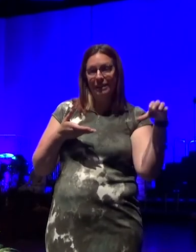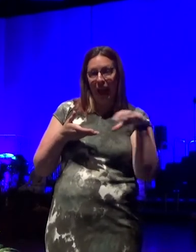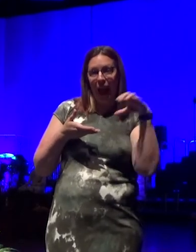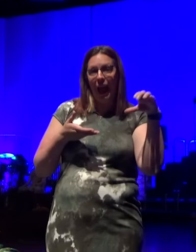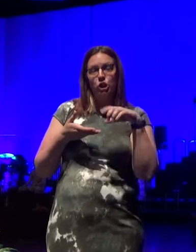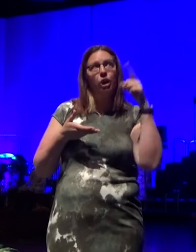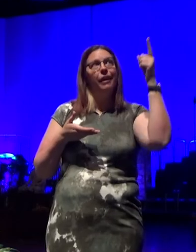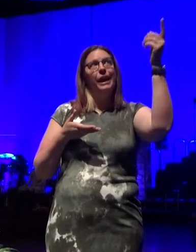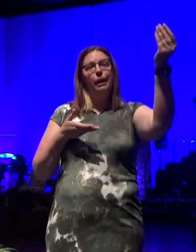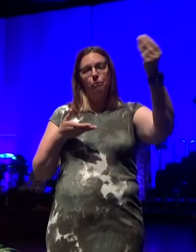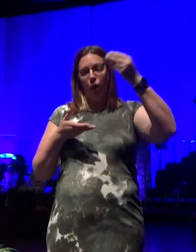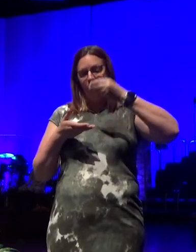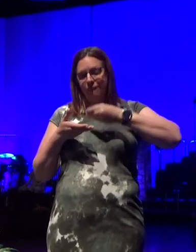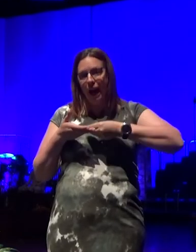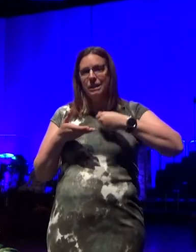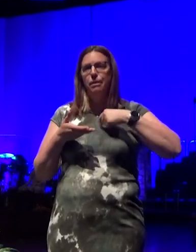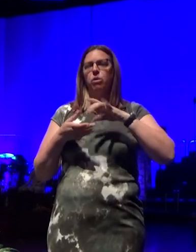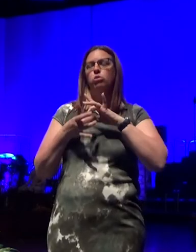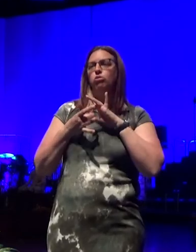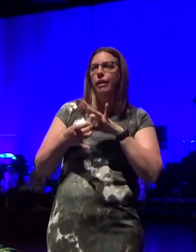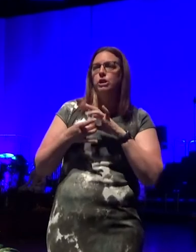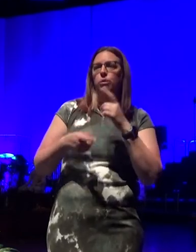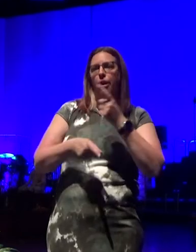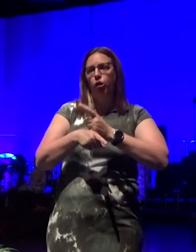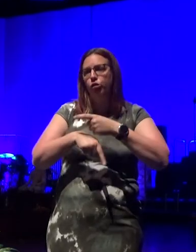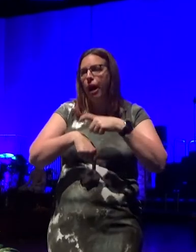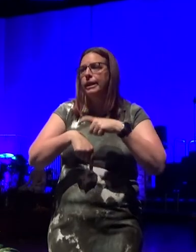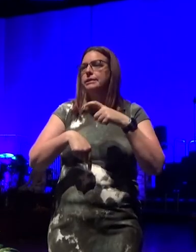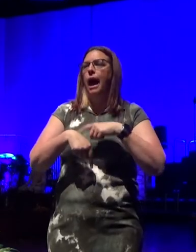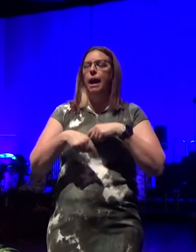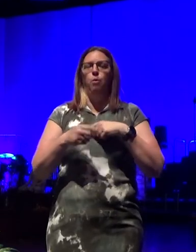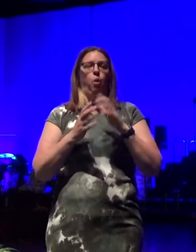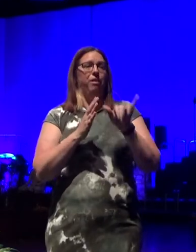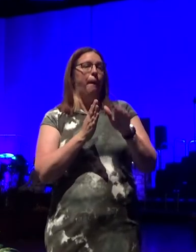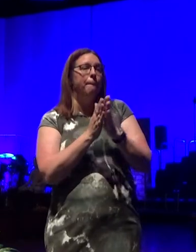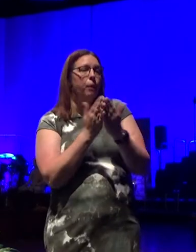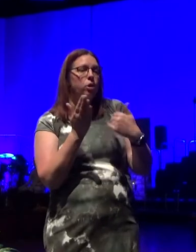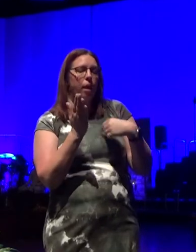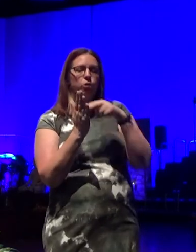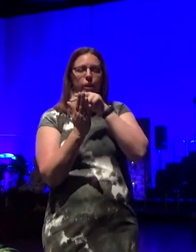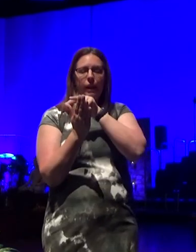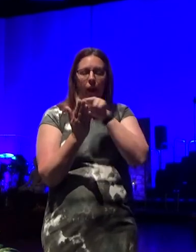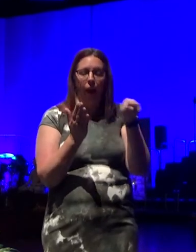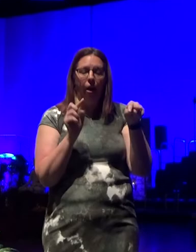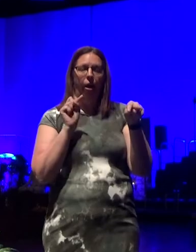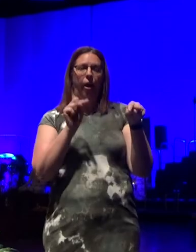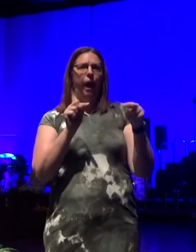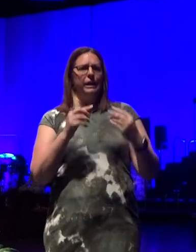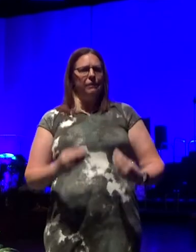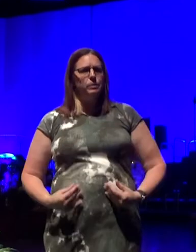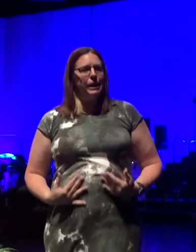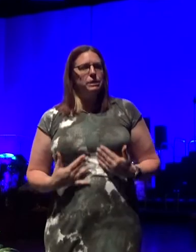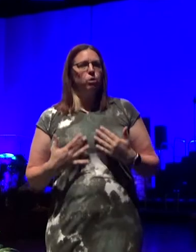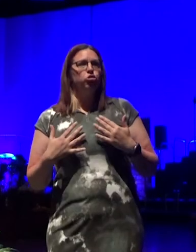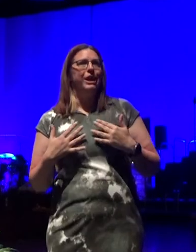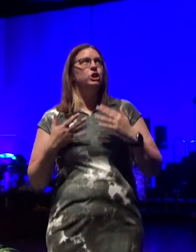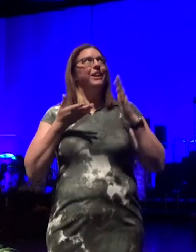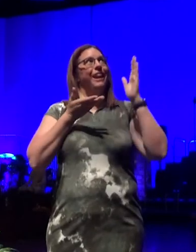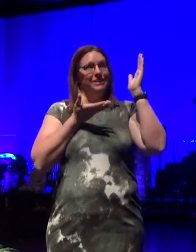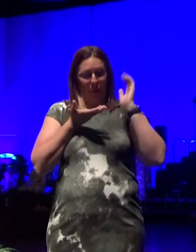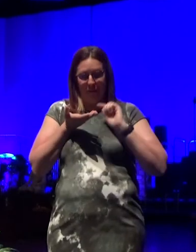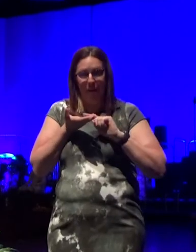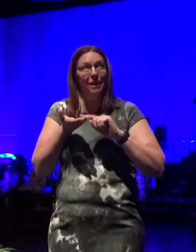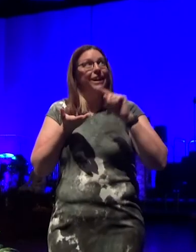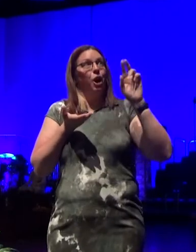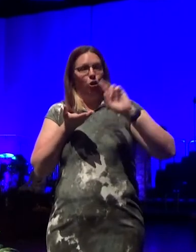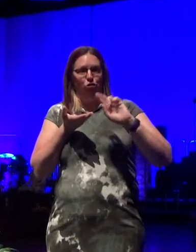right time, that book we read in that line that gives us the inspiration we need. It's then that the universe springs into action, and we know just